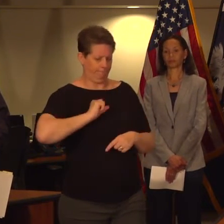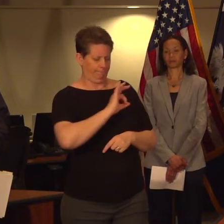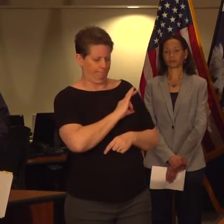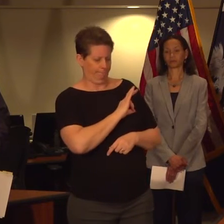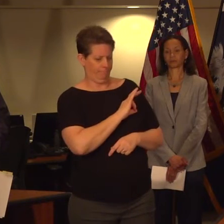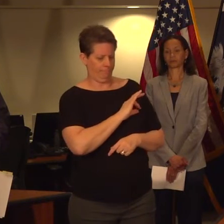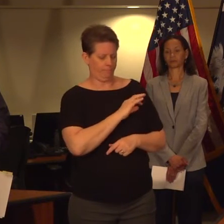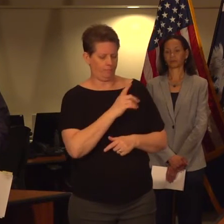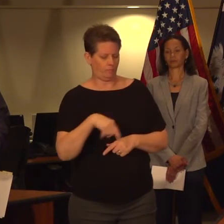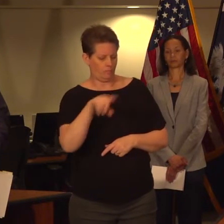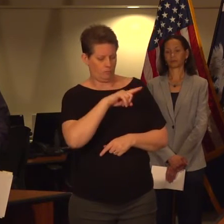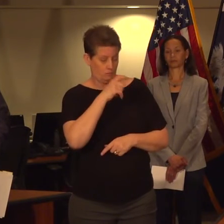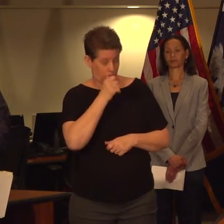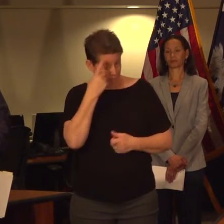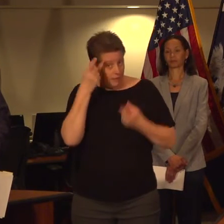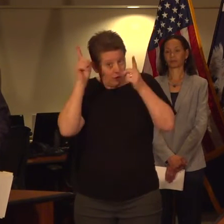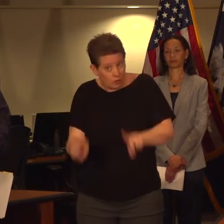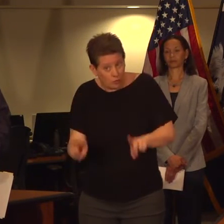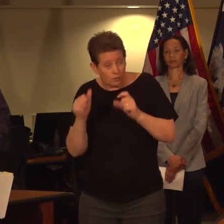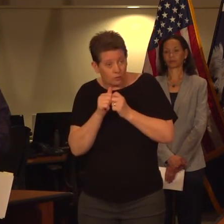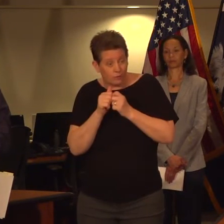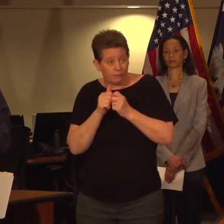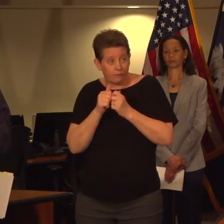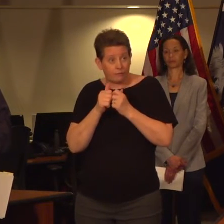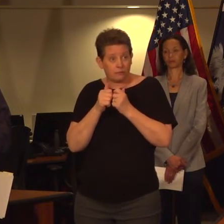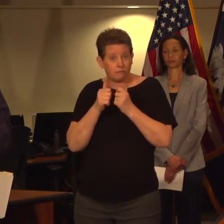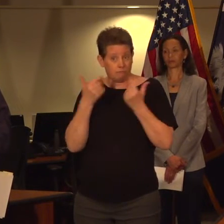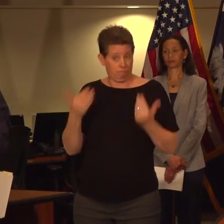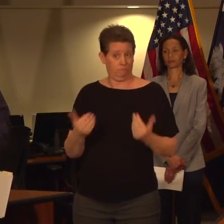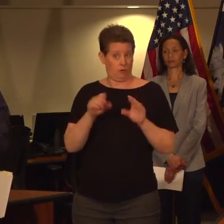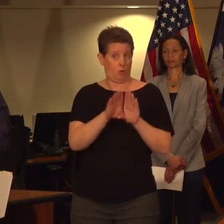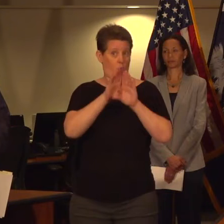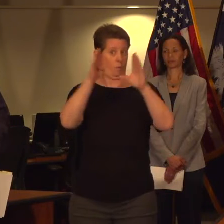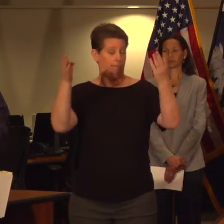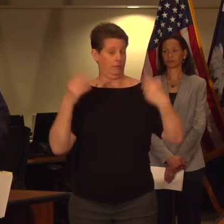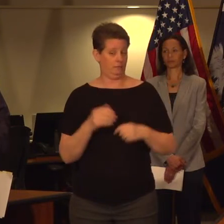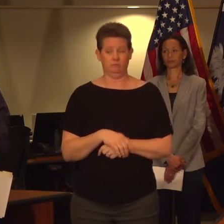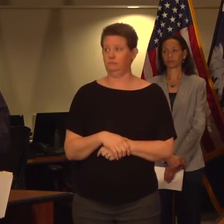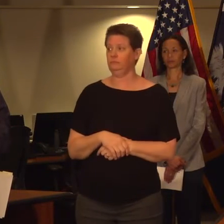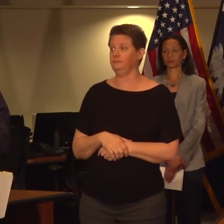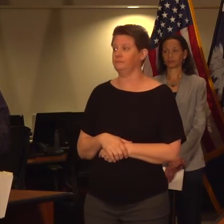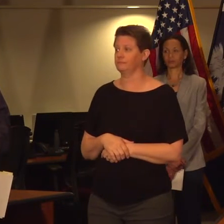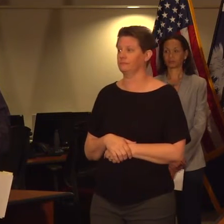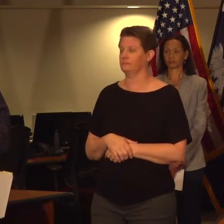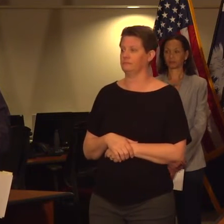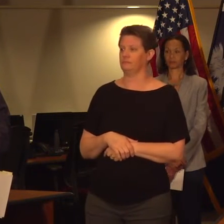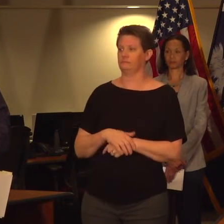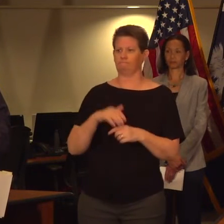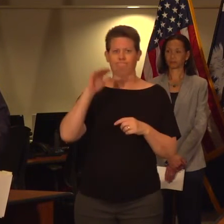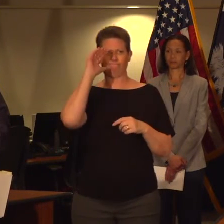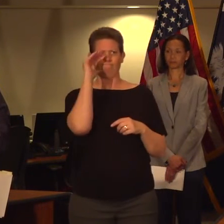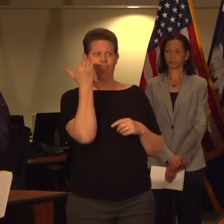you or on your council. Do they agree with doing the openings that you're suggesting? Because it sounds like we're